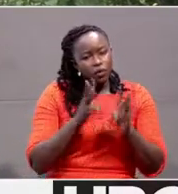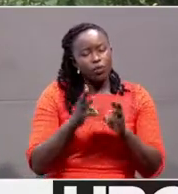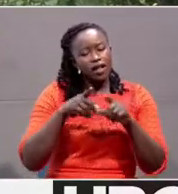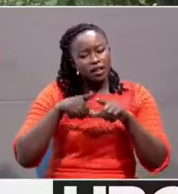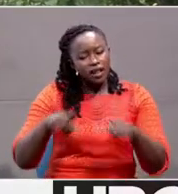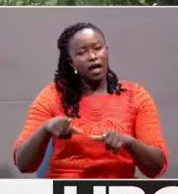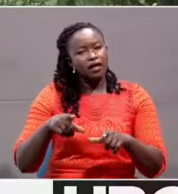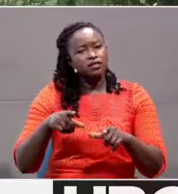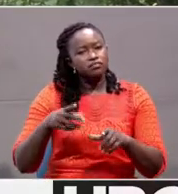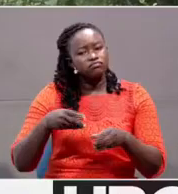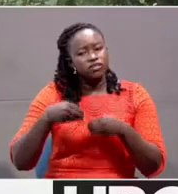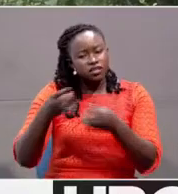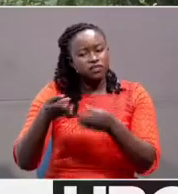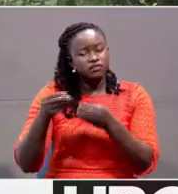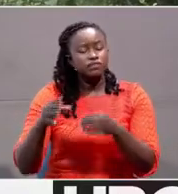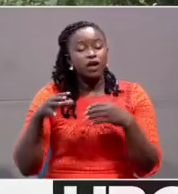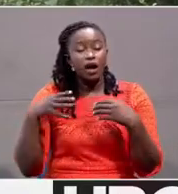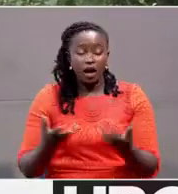Jeri agabuamu.